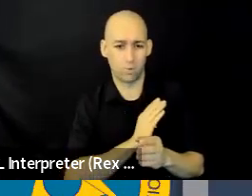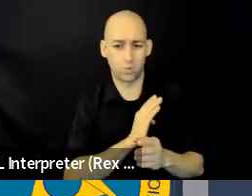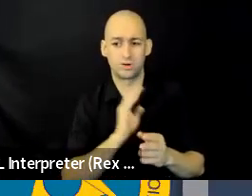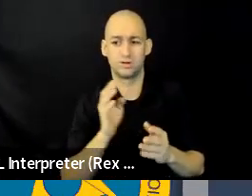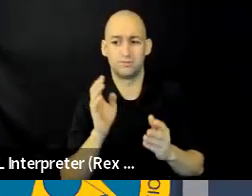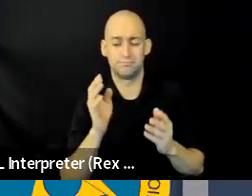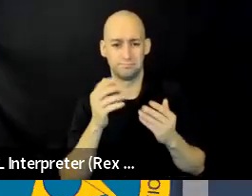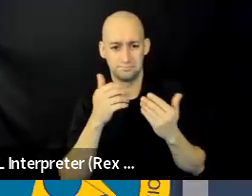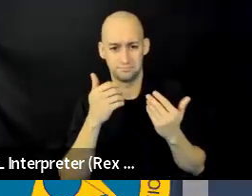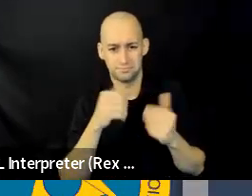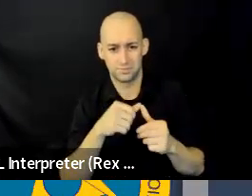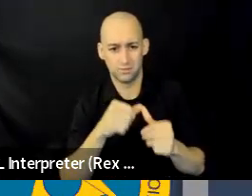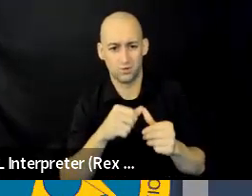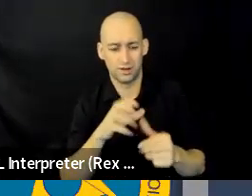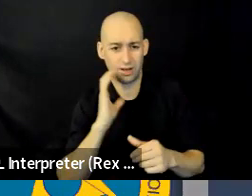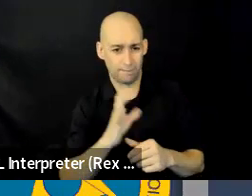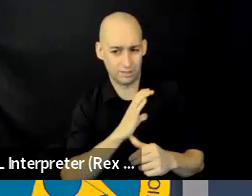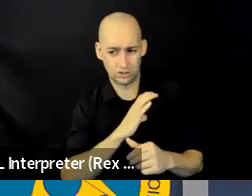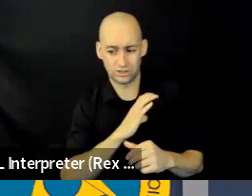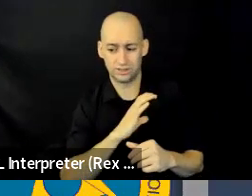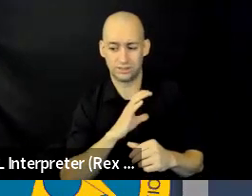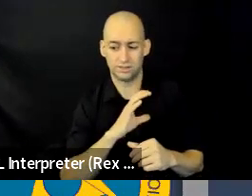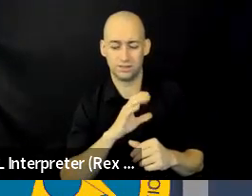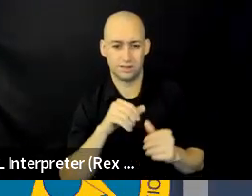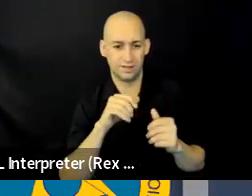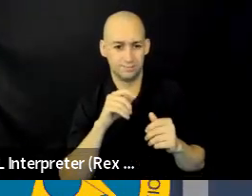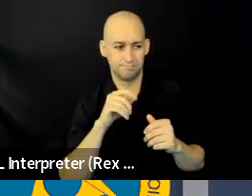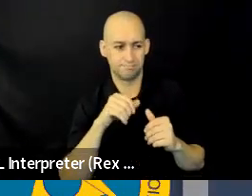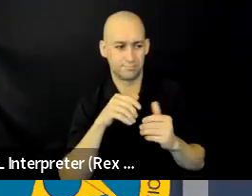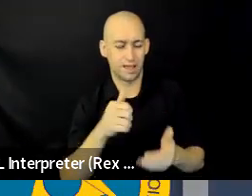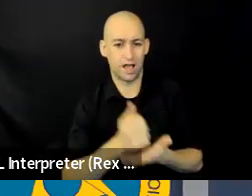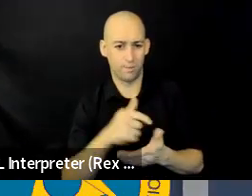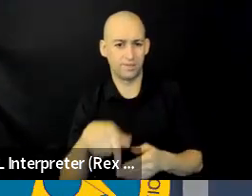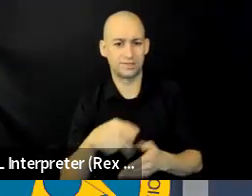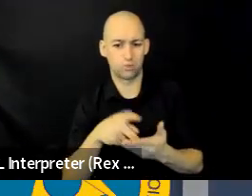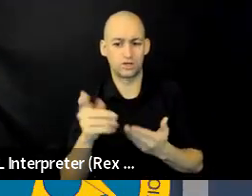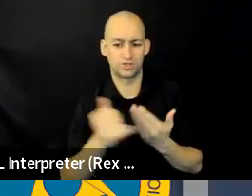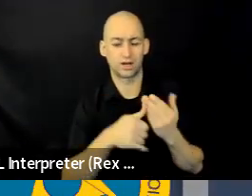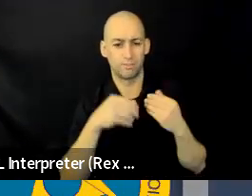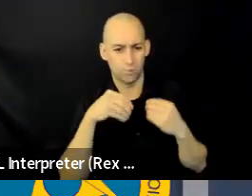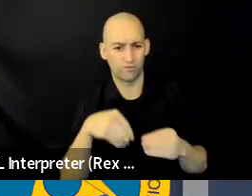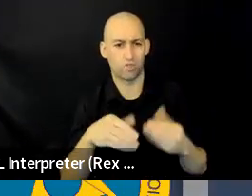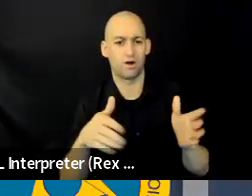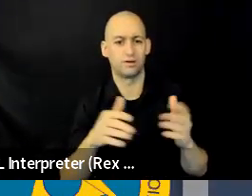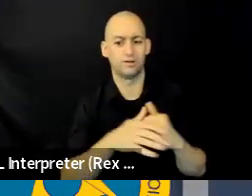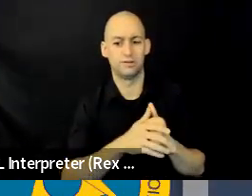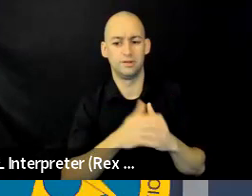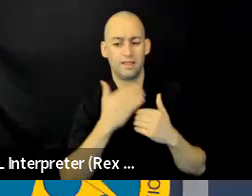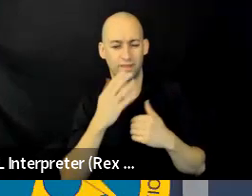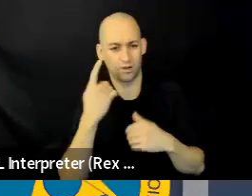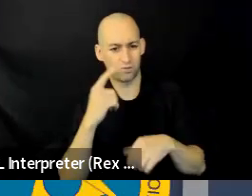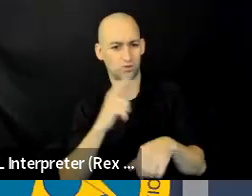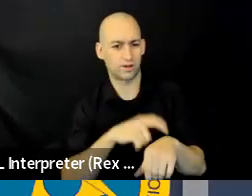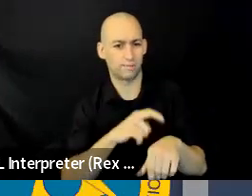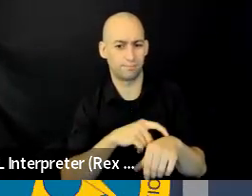to the commission, to help this project move along. Make it happen if you can. Thanks for your time. Thank you.